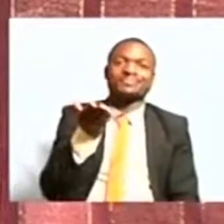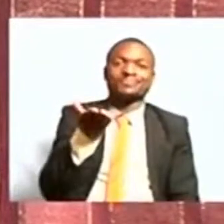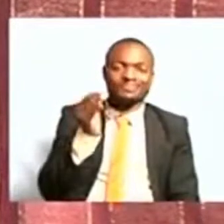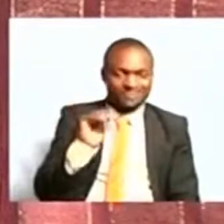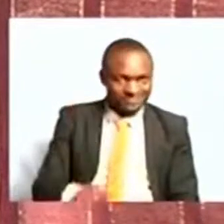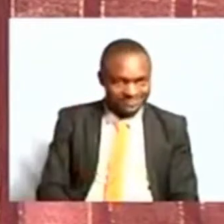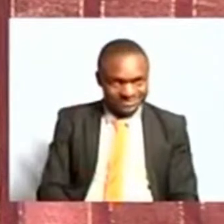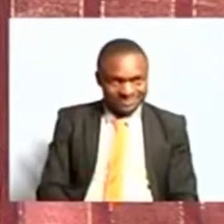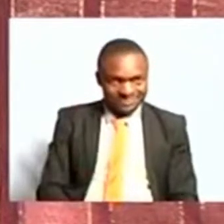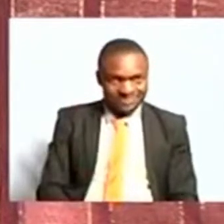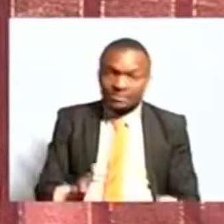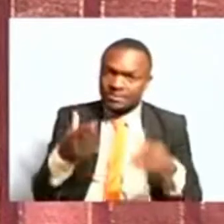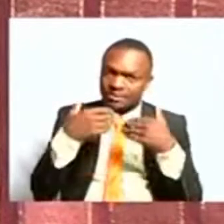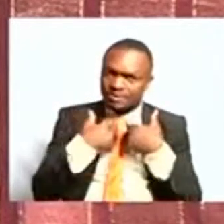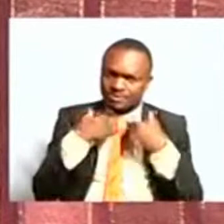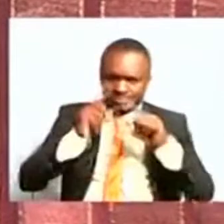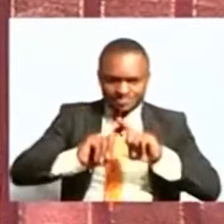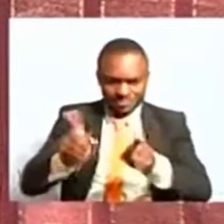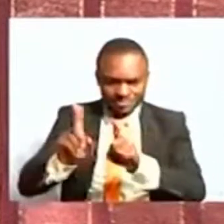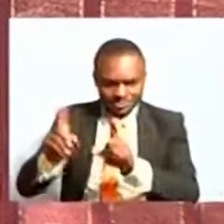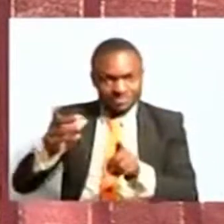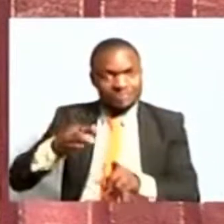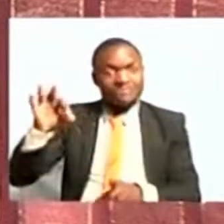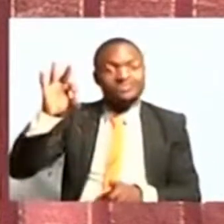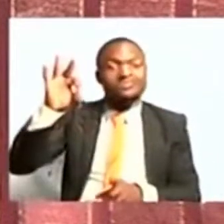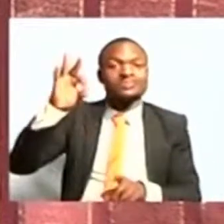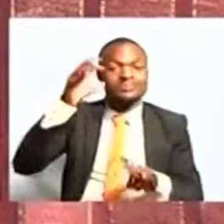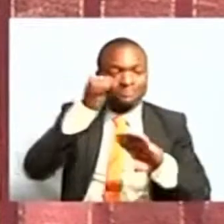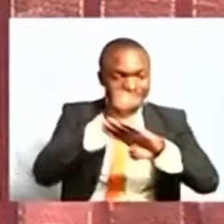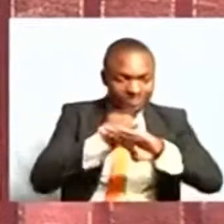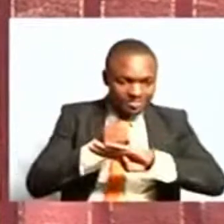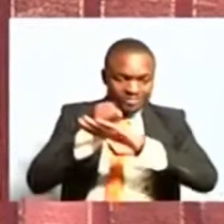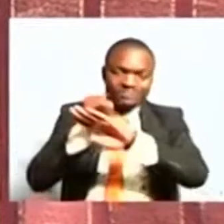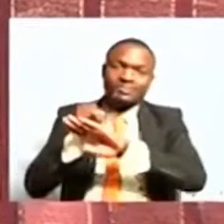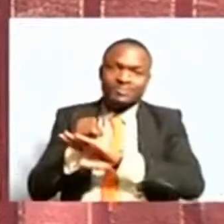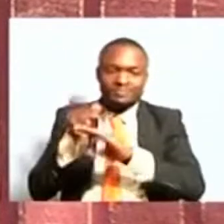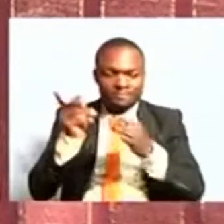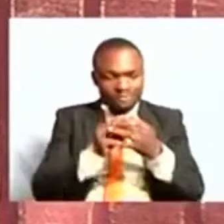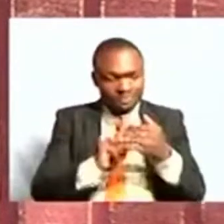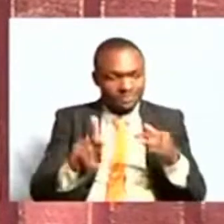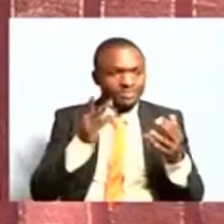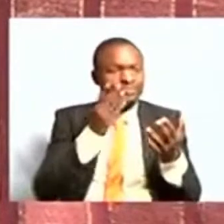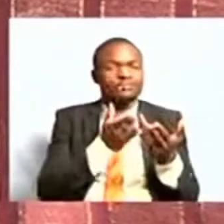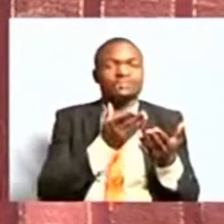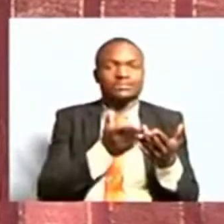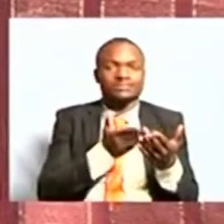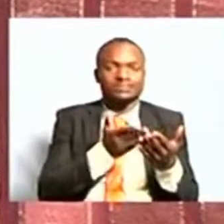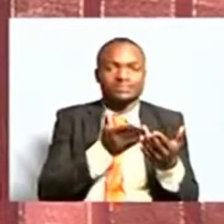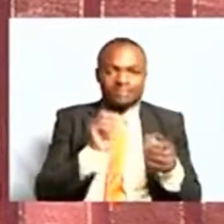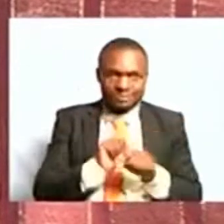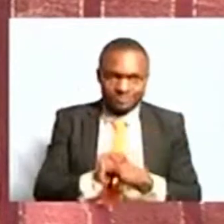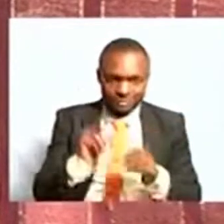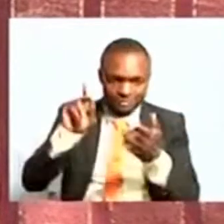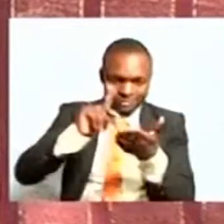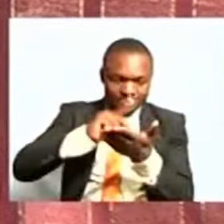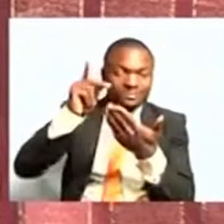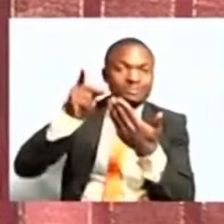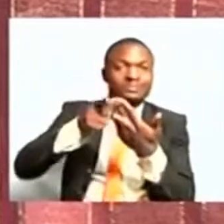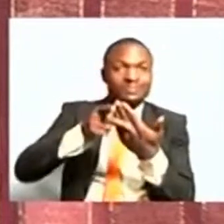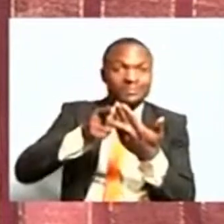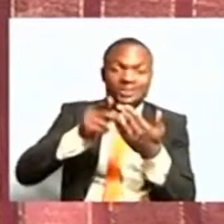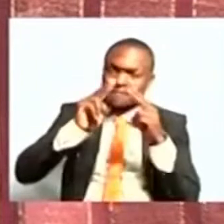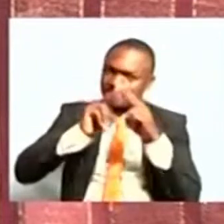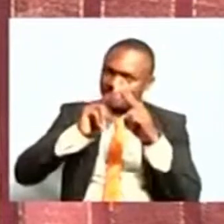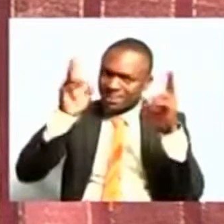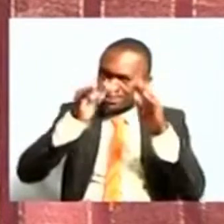and we have different stakeholders that we've invited to be part of this event. So it's a